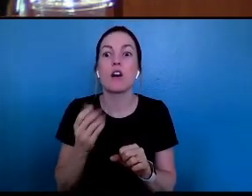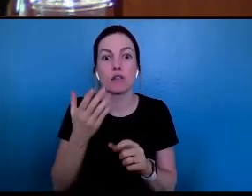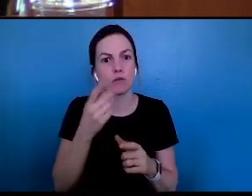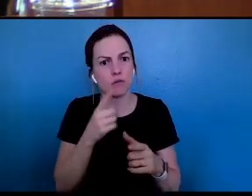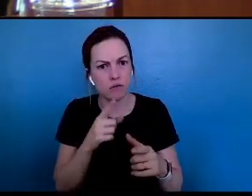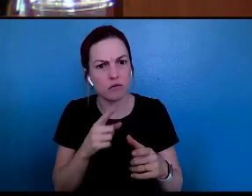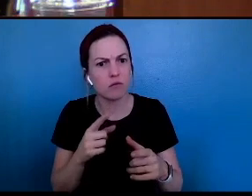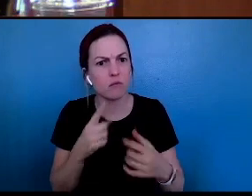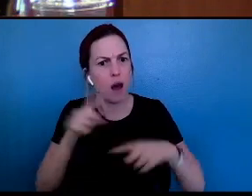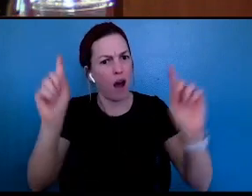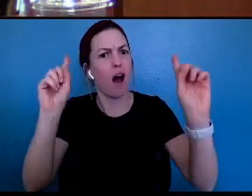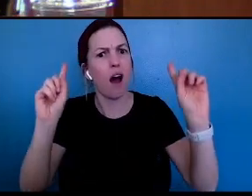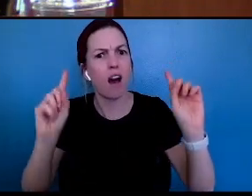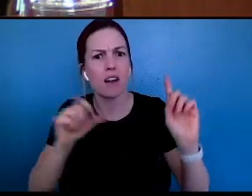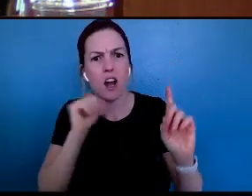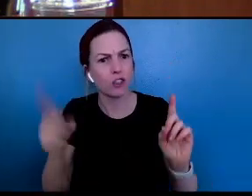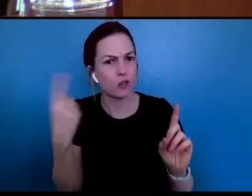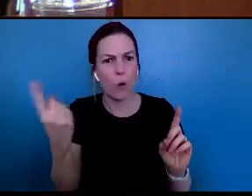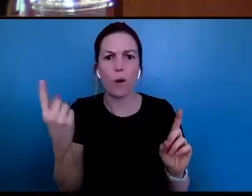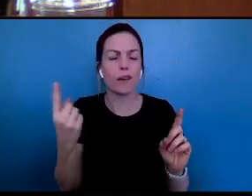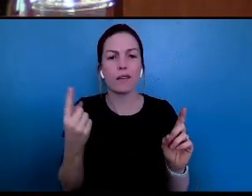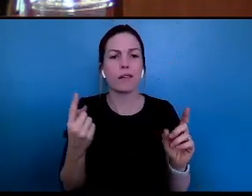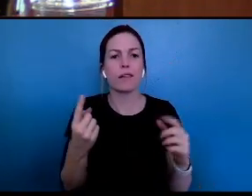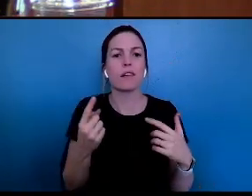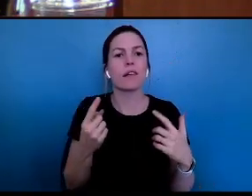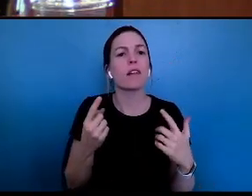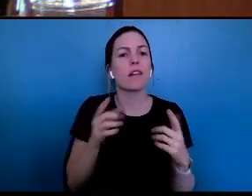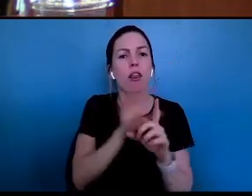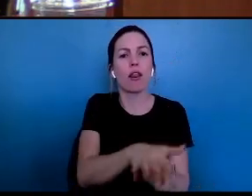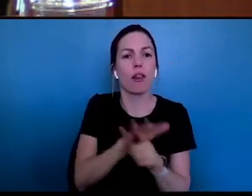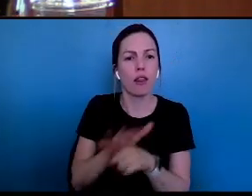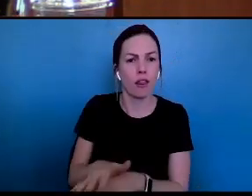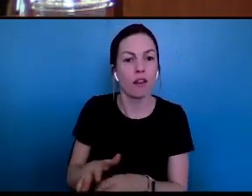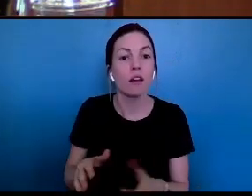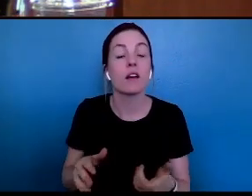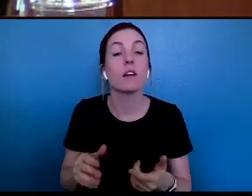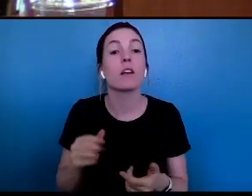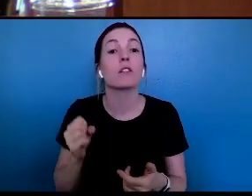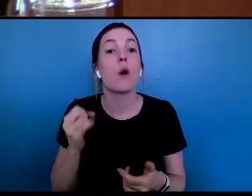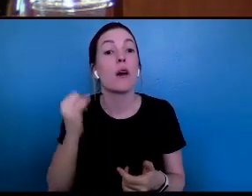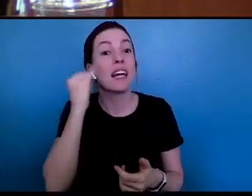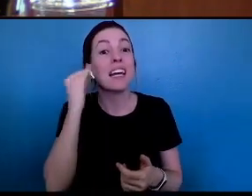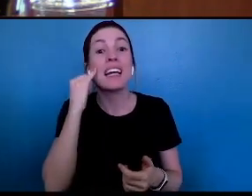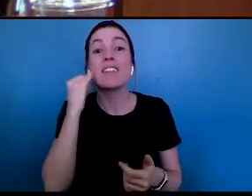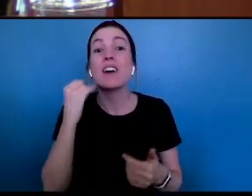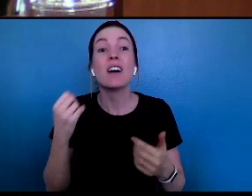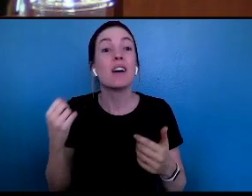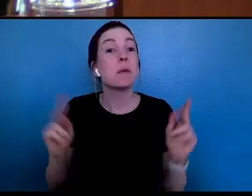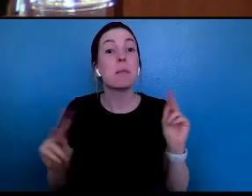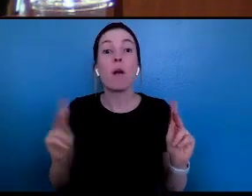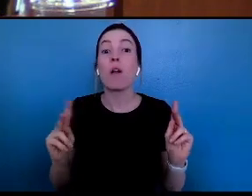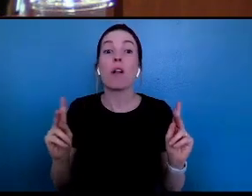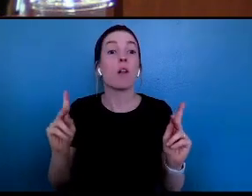making. And so when a room of, say, 1,000 people do that, we have a